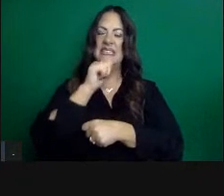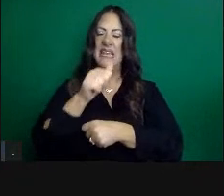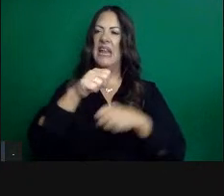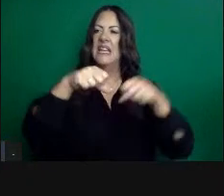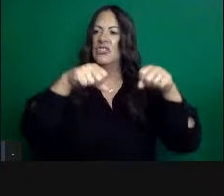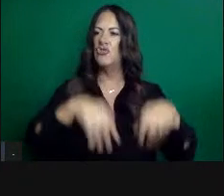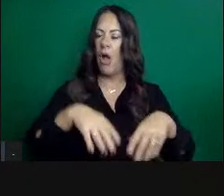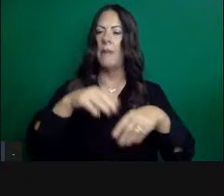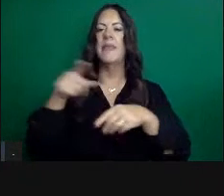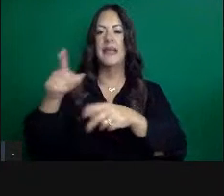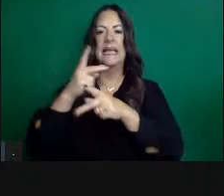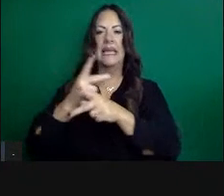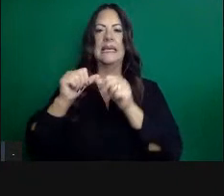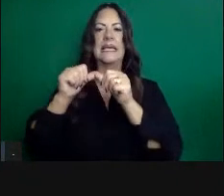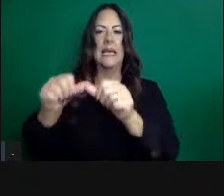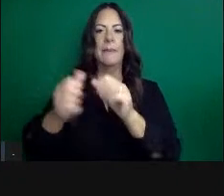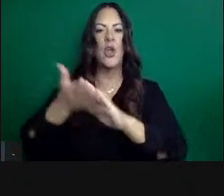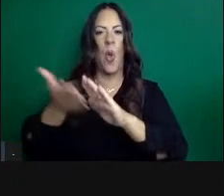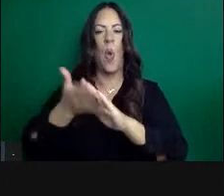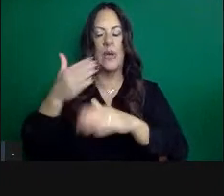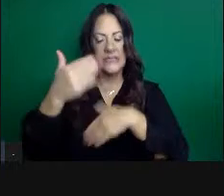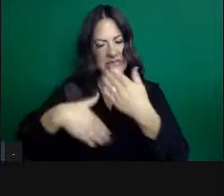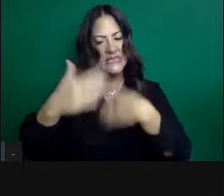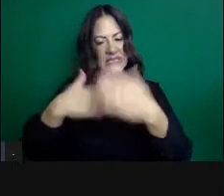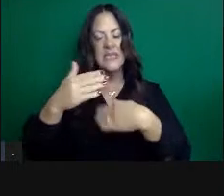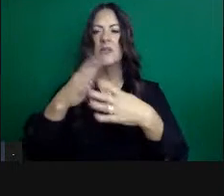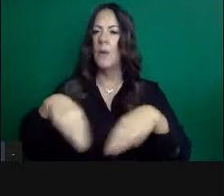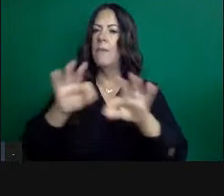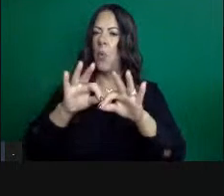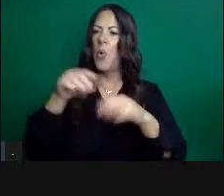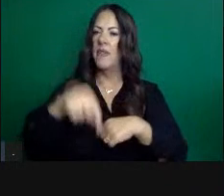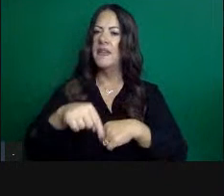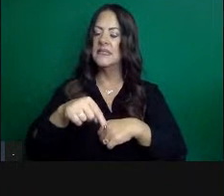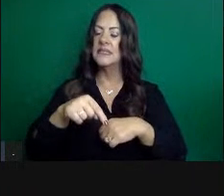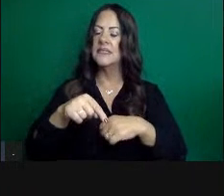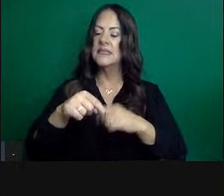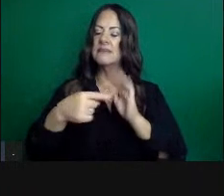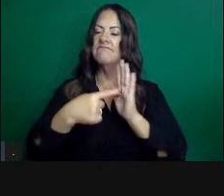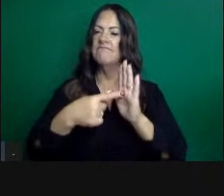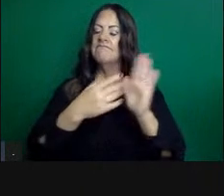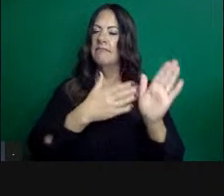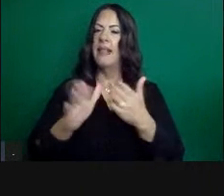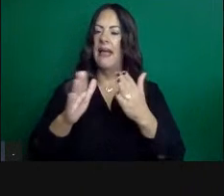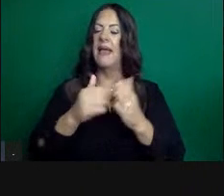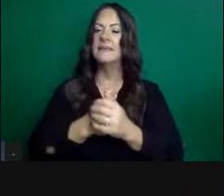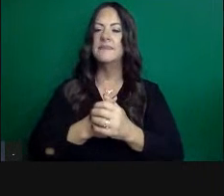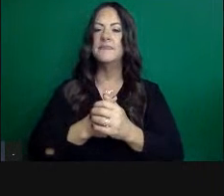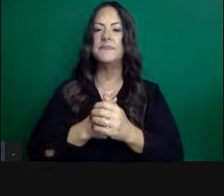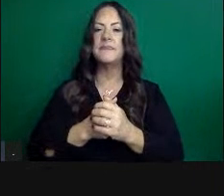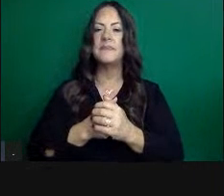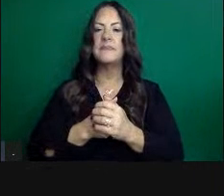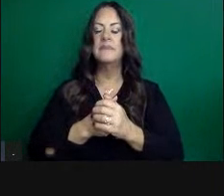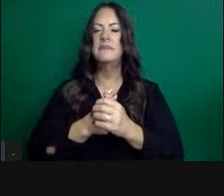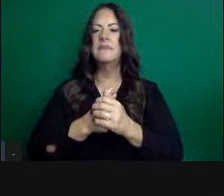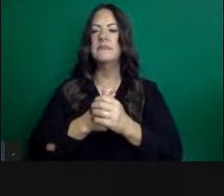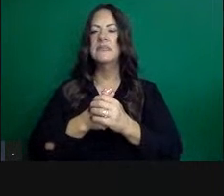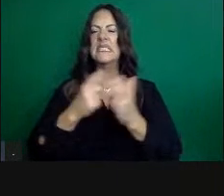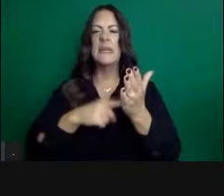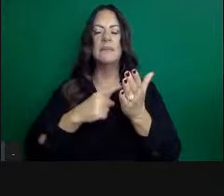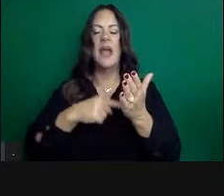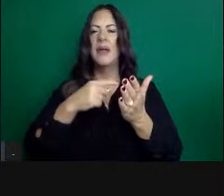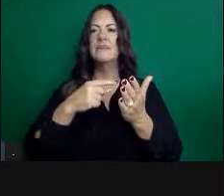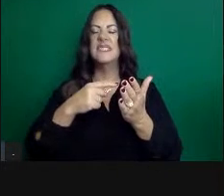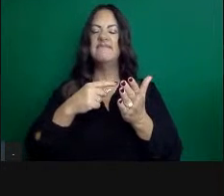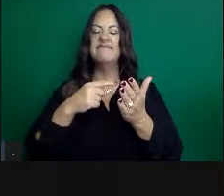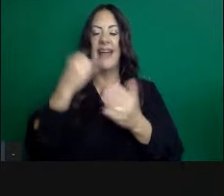others. I just think it's been a tremendous effort, and so many efforts like this one don't go as well.